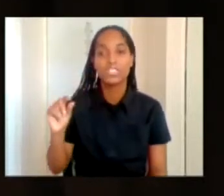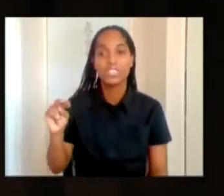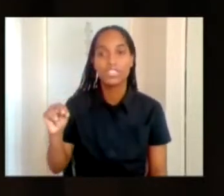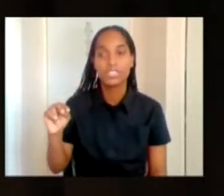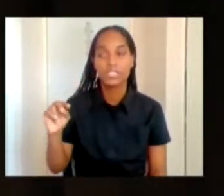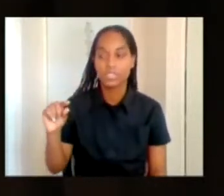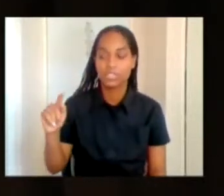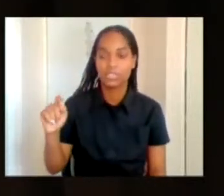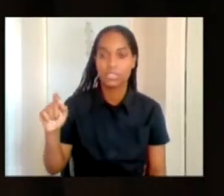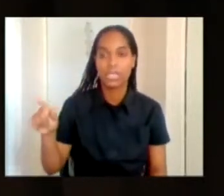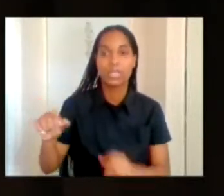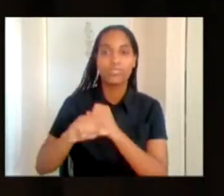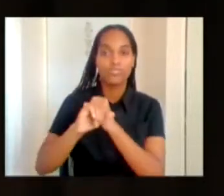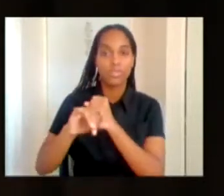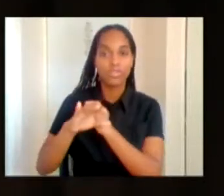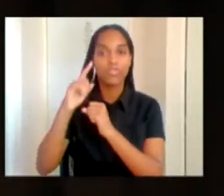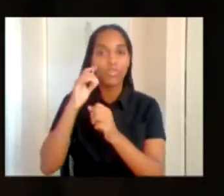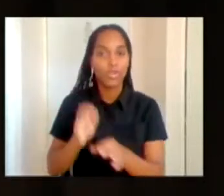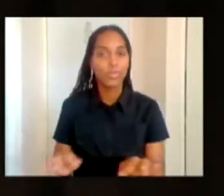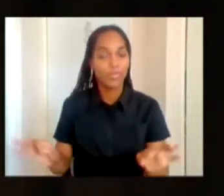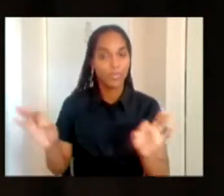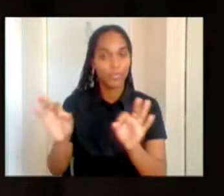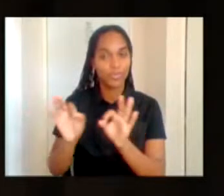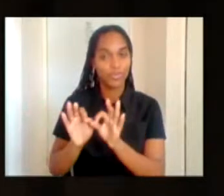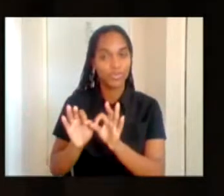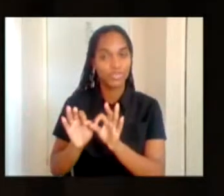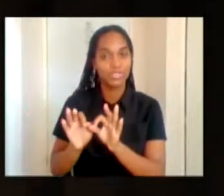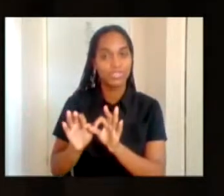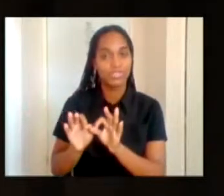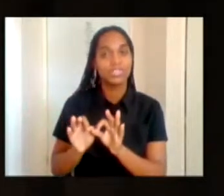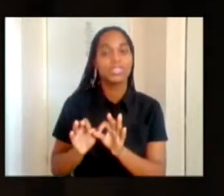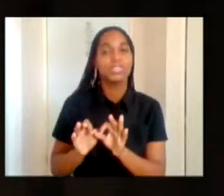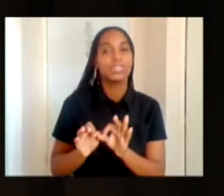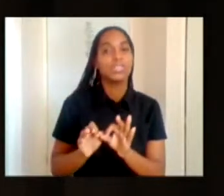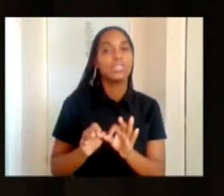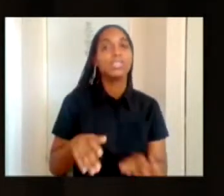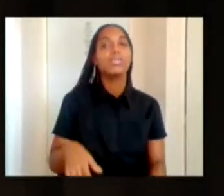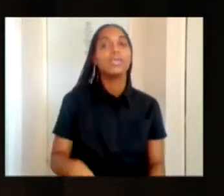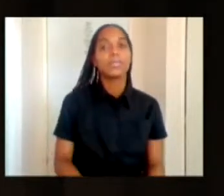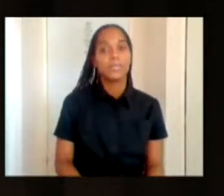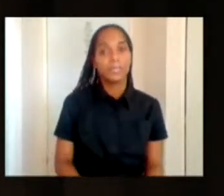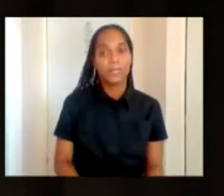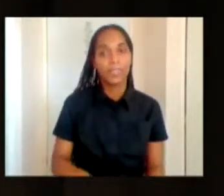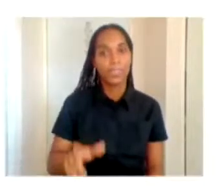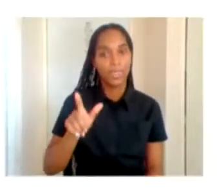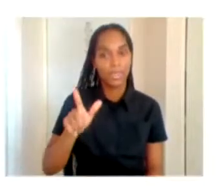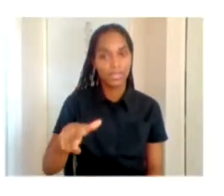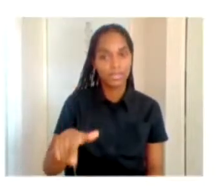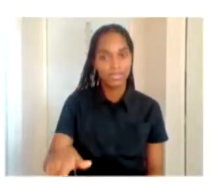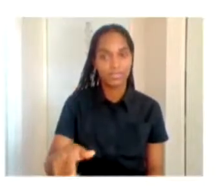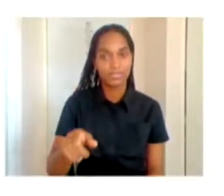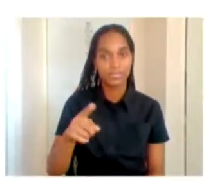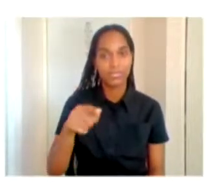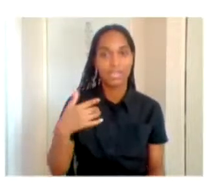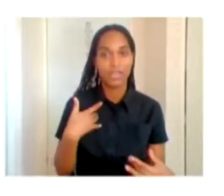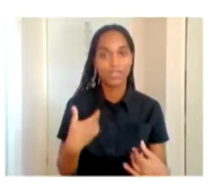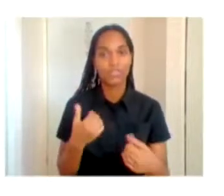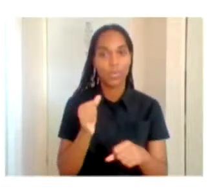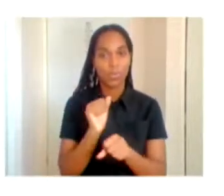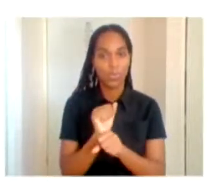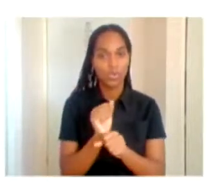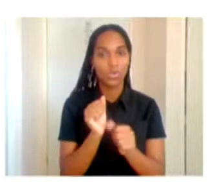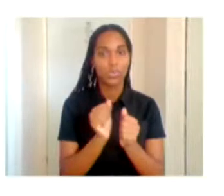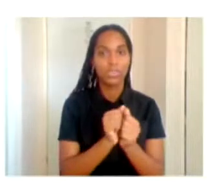such important features. And then later on, Atsc has been working on